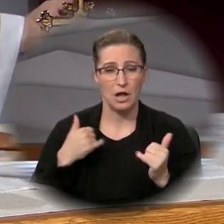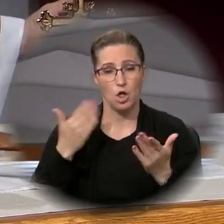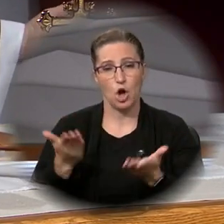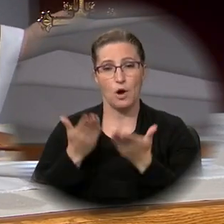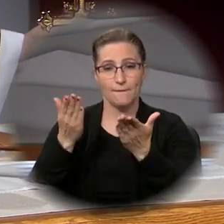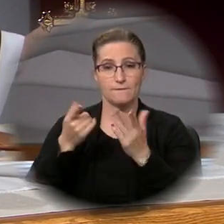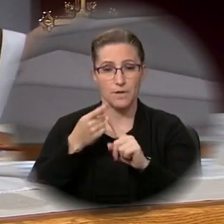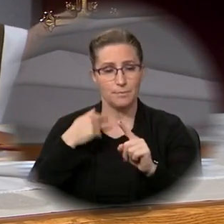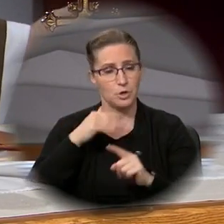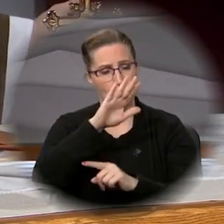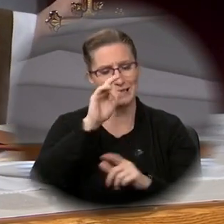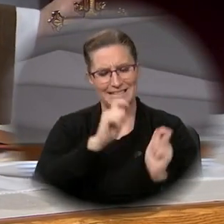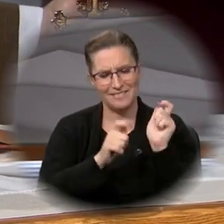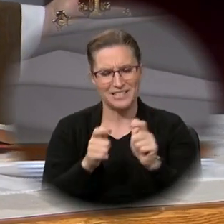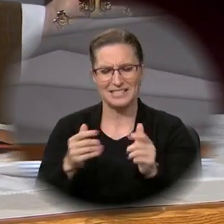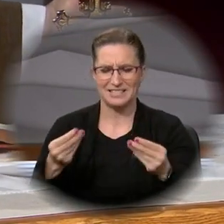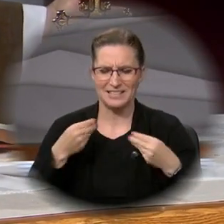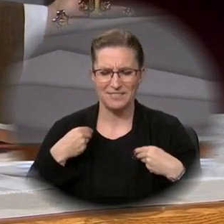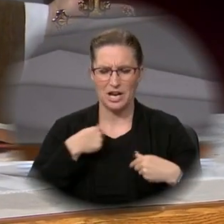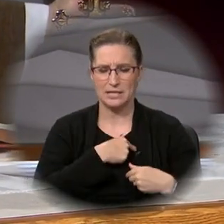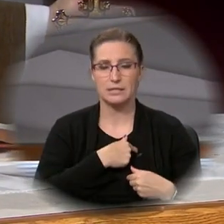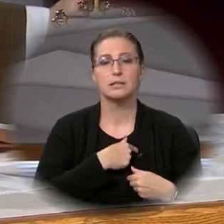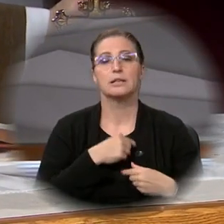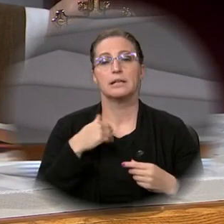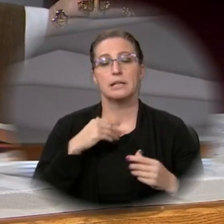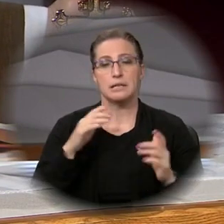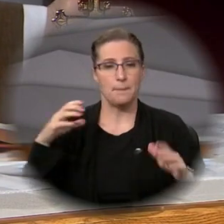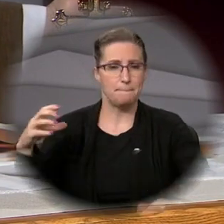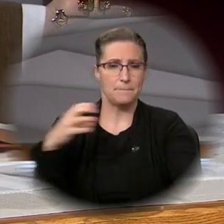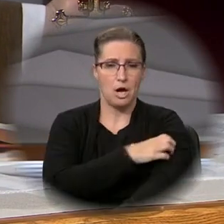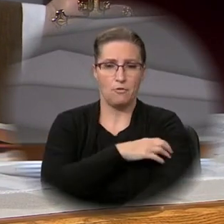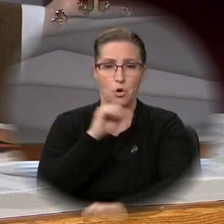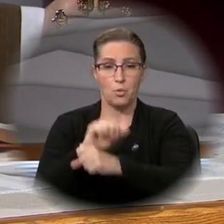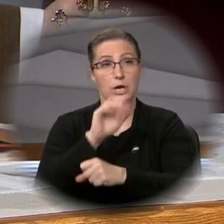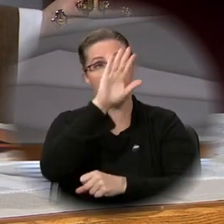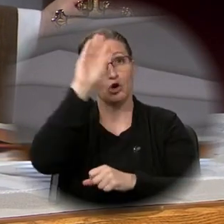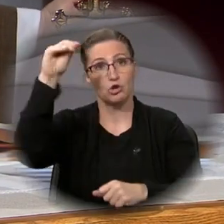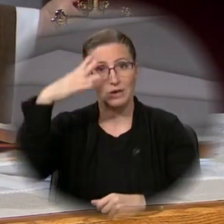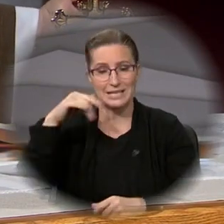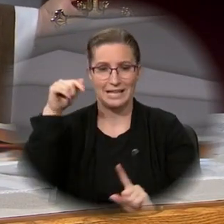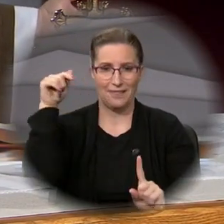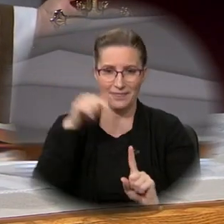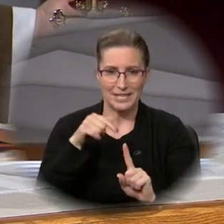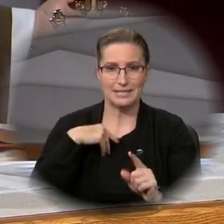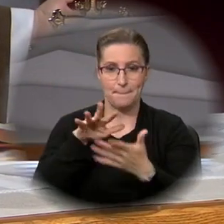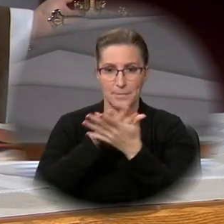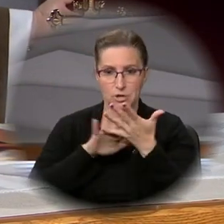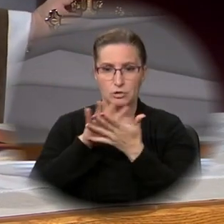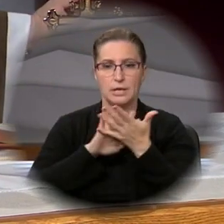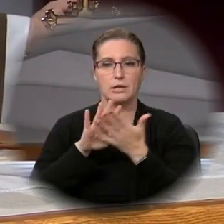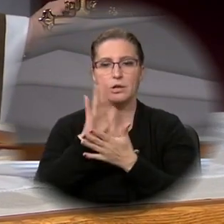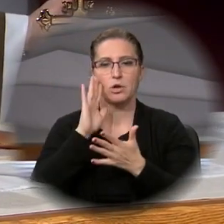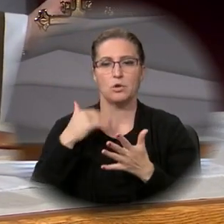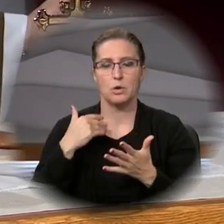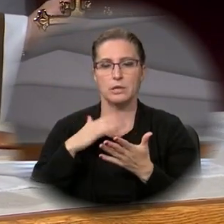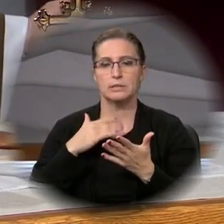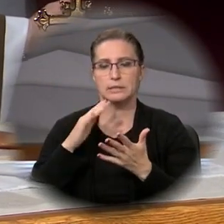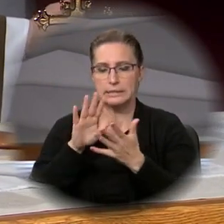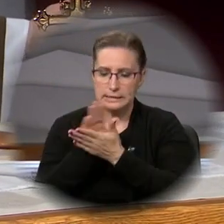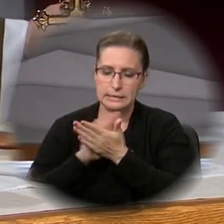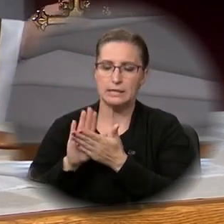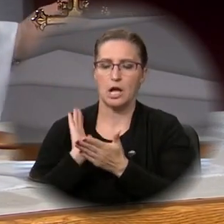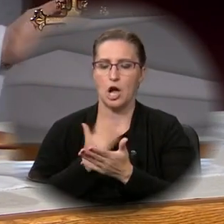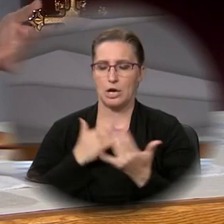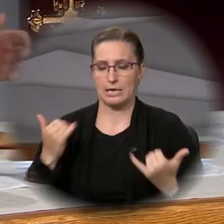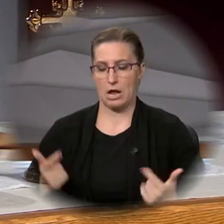from the abundance of your gifts, that through the powerful working of your grace, these most sacred mysteries may sanctify our present way of